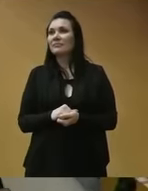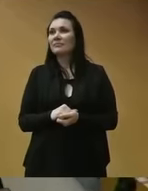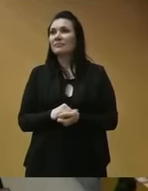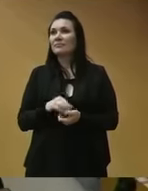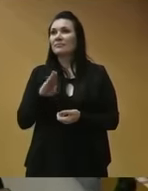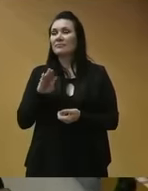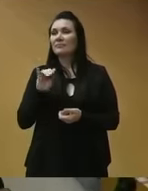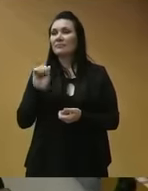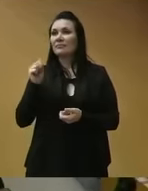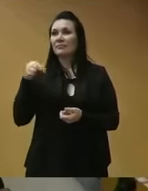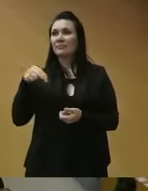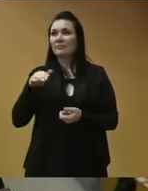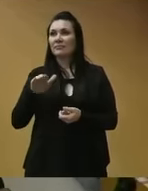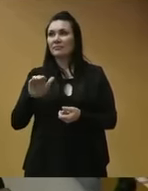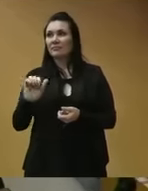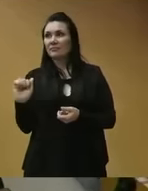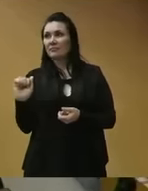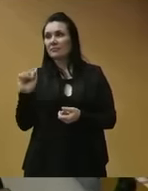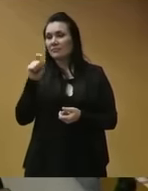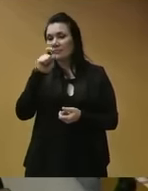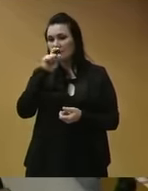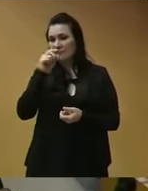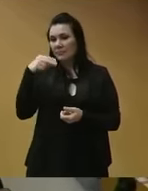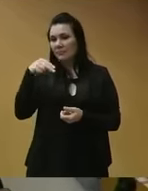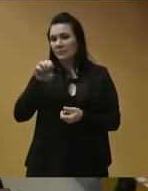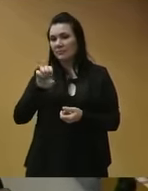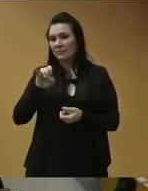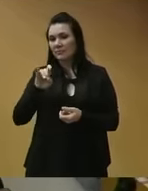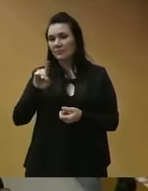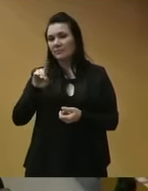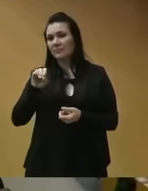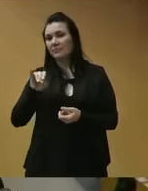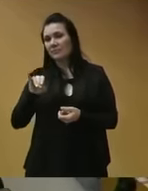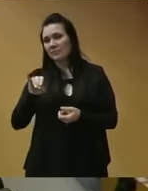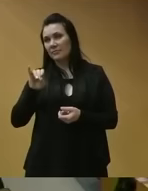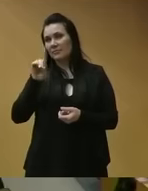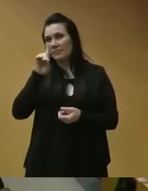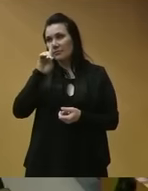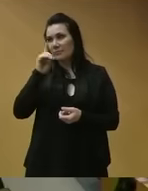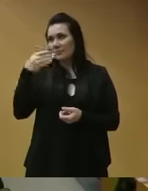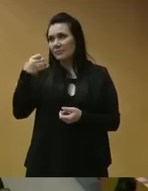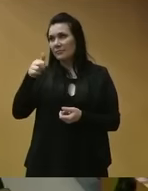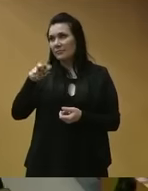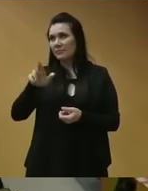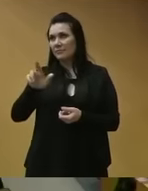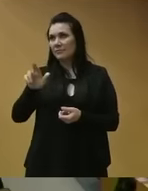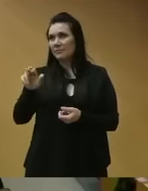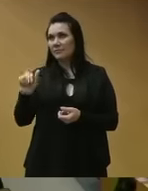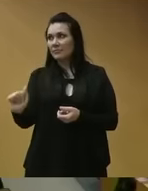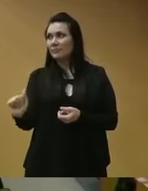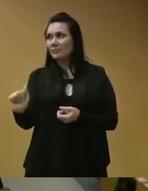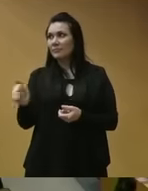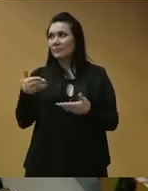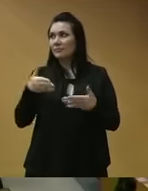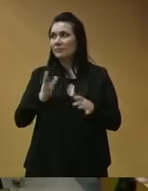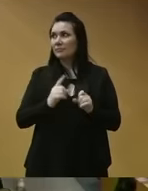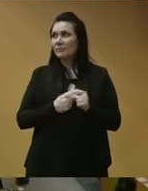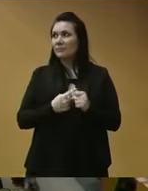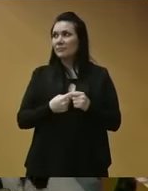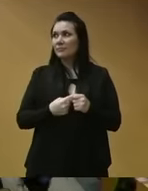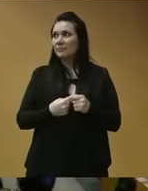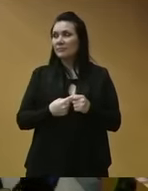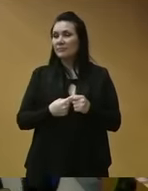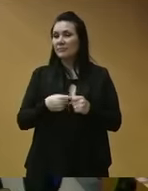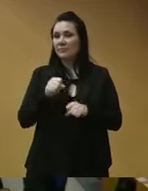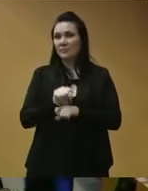Bianca Abel Lima, filha de Nedi Osmar Leal de Lima e Mara Regina Abel Lima, natural de